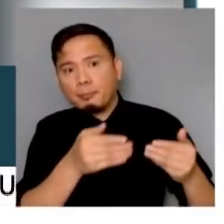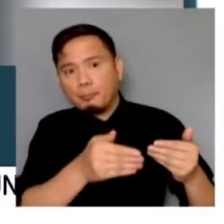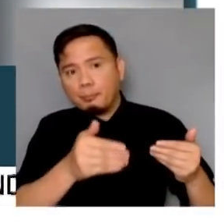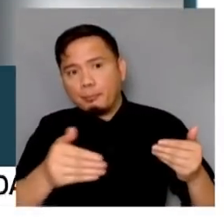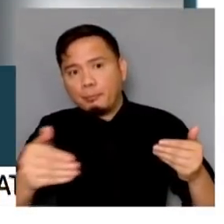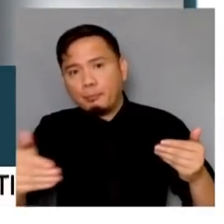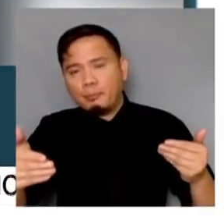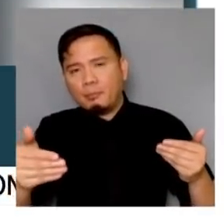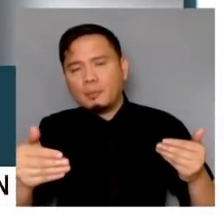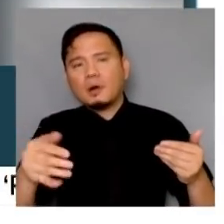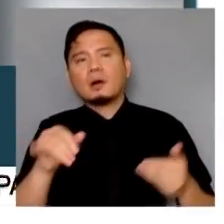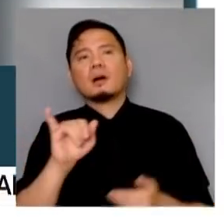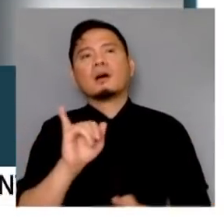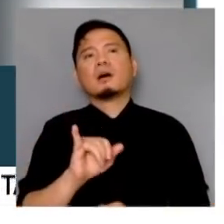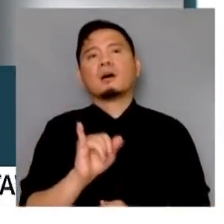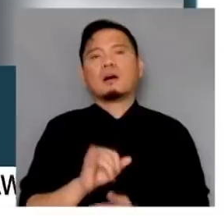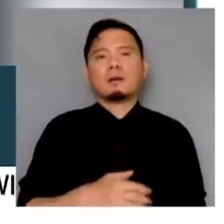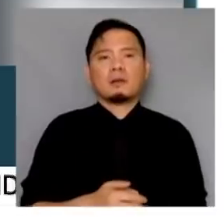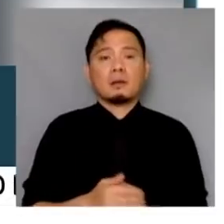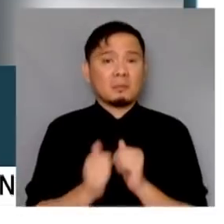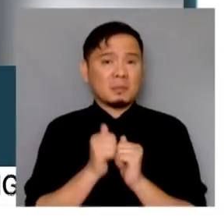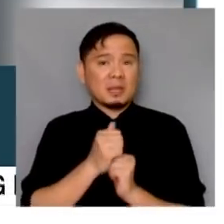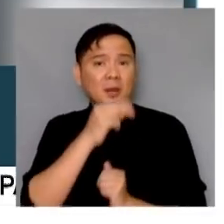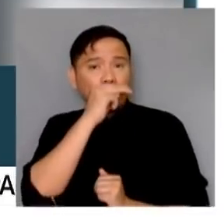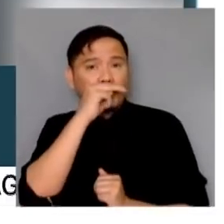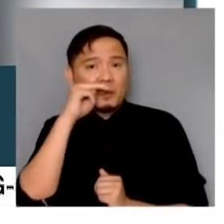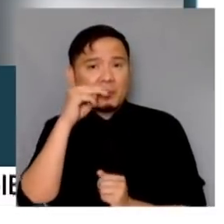the conclusion I get is that he never intended to attend.